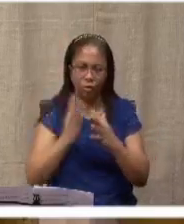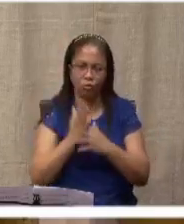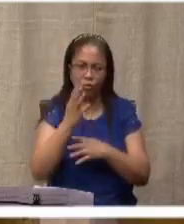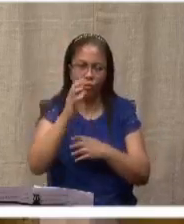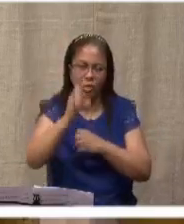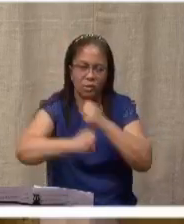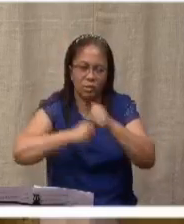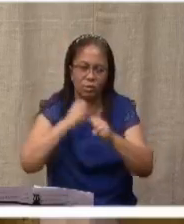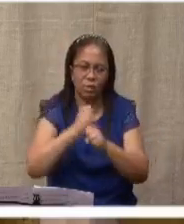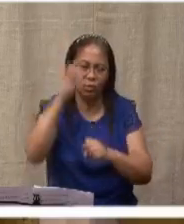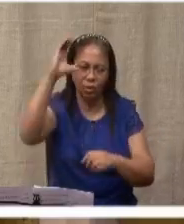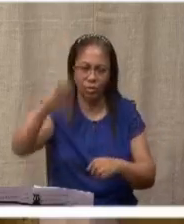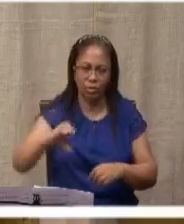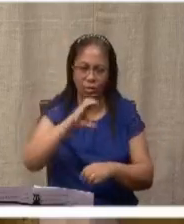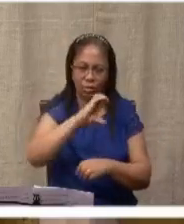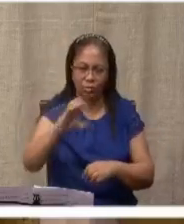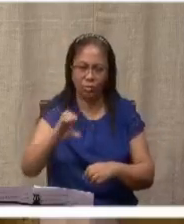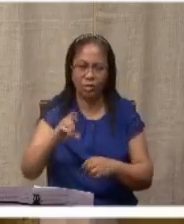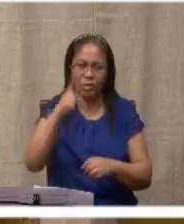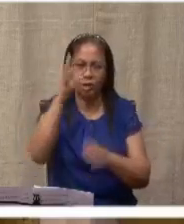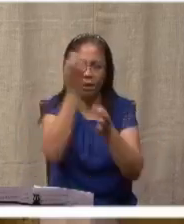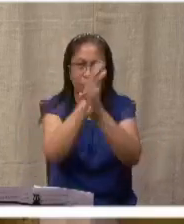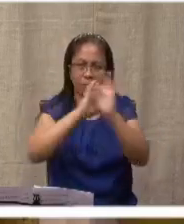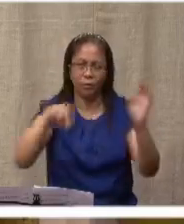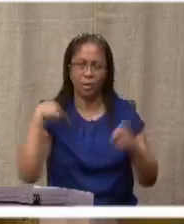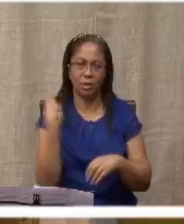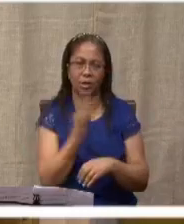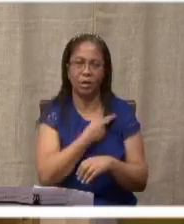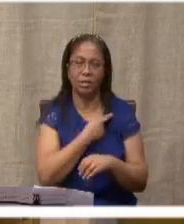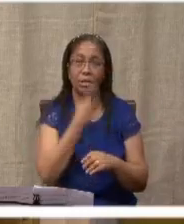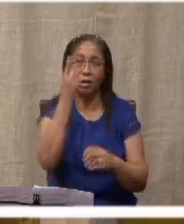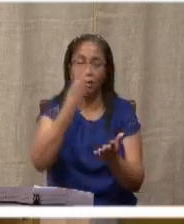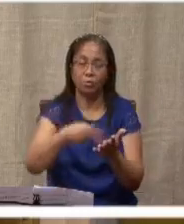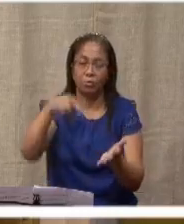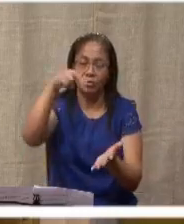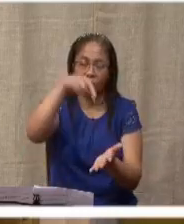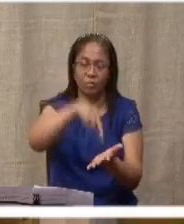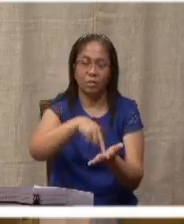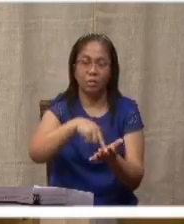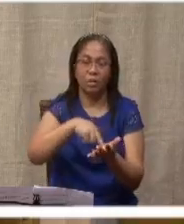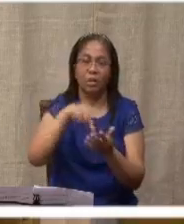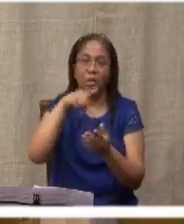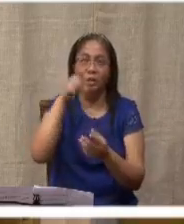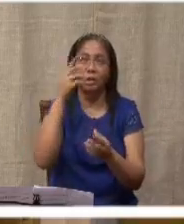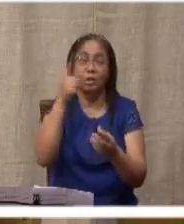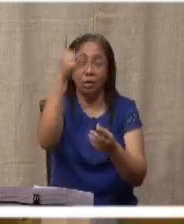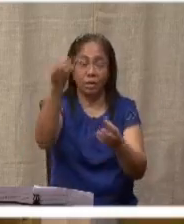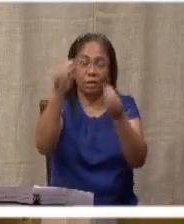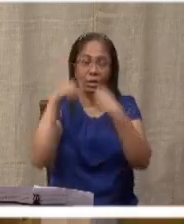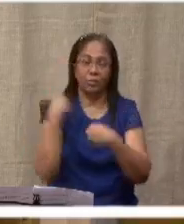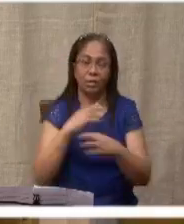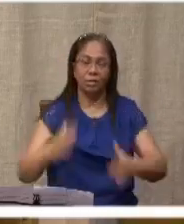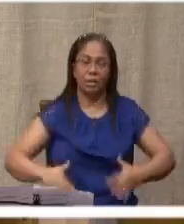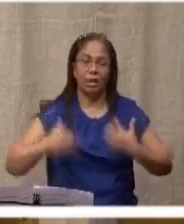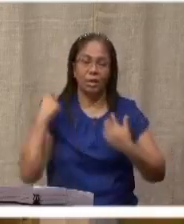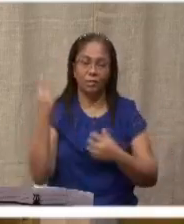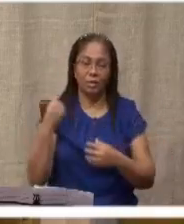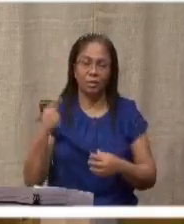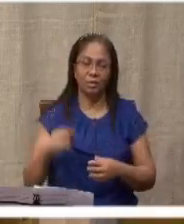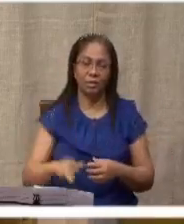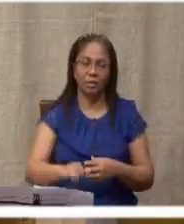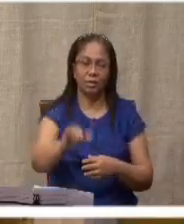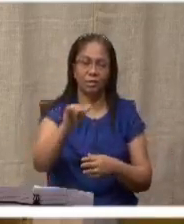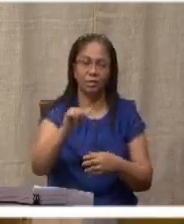cross he freed us from unending death and by rising from the dead he gave us life eternal